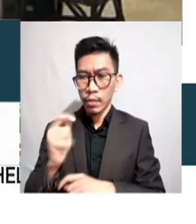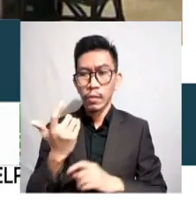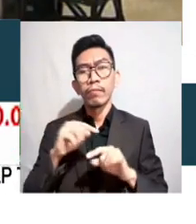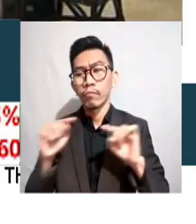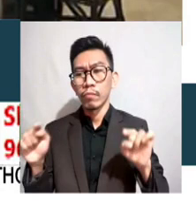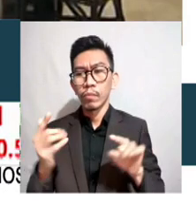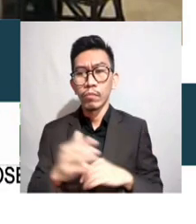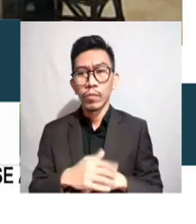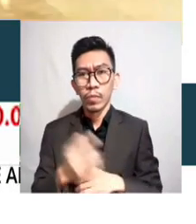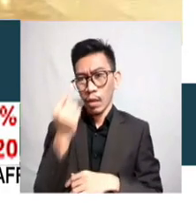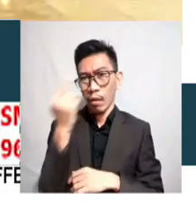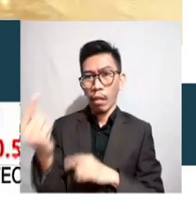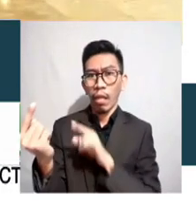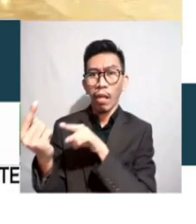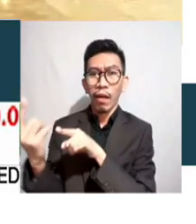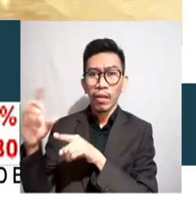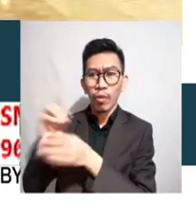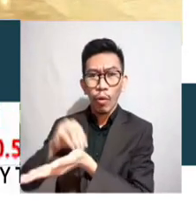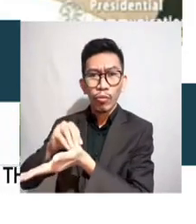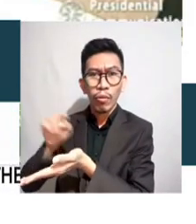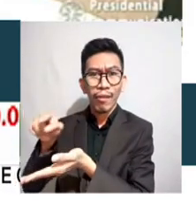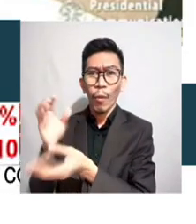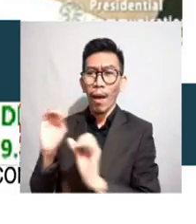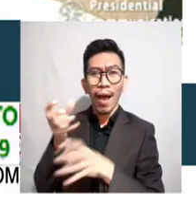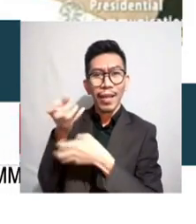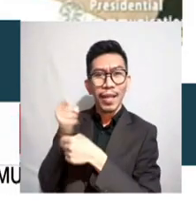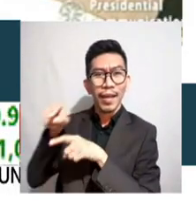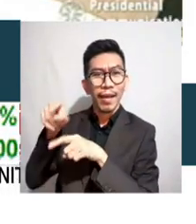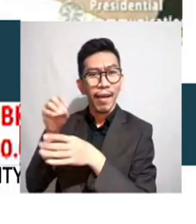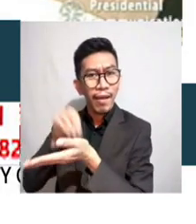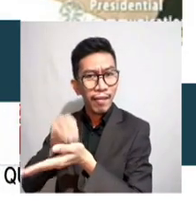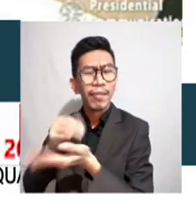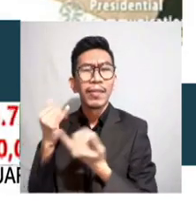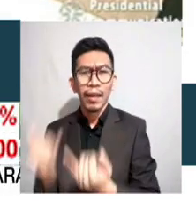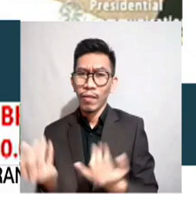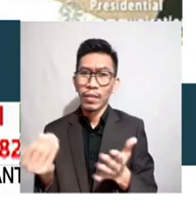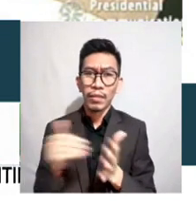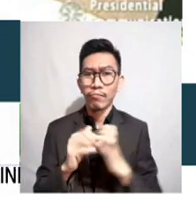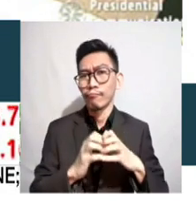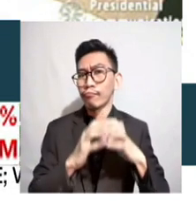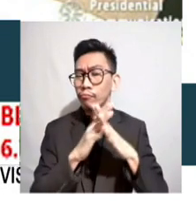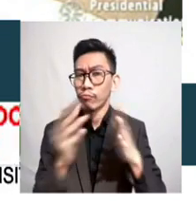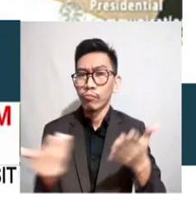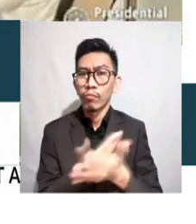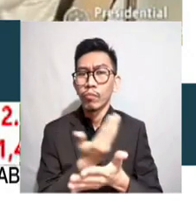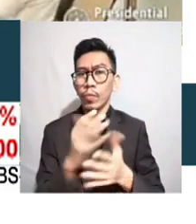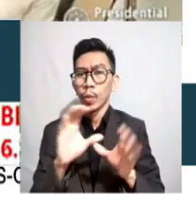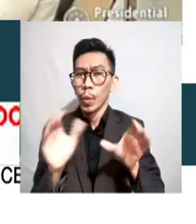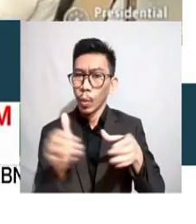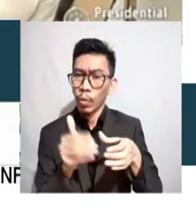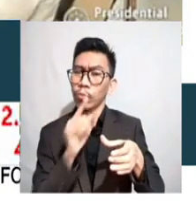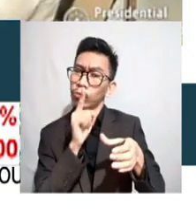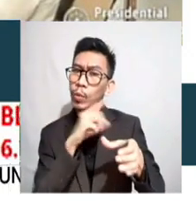one seems to trust anyway. So why don't we go back and establish a core group that is really qualified for